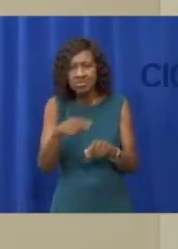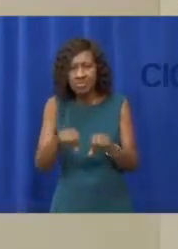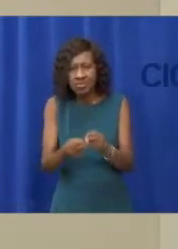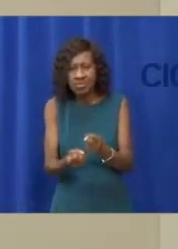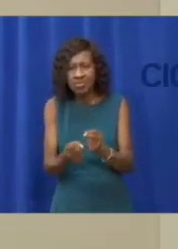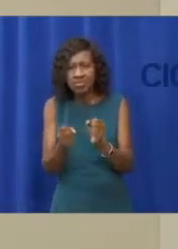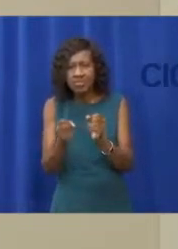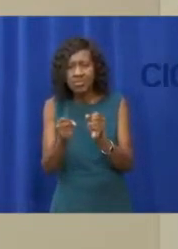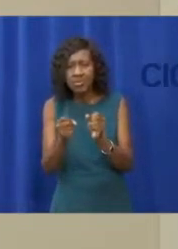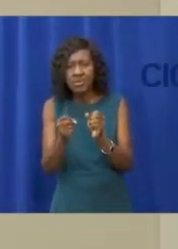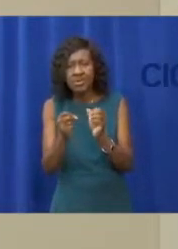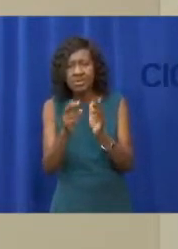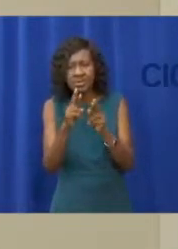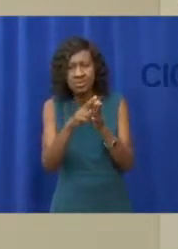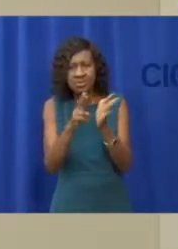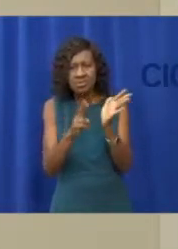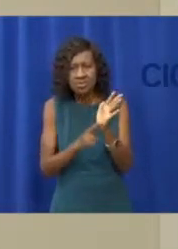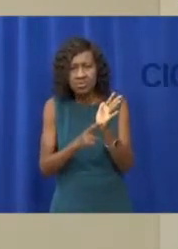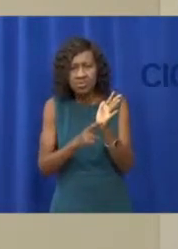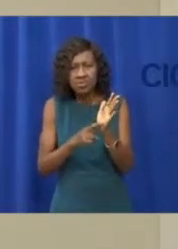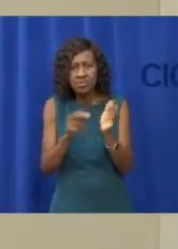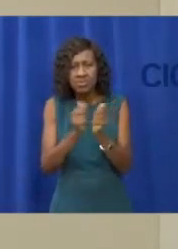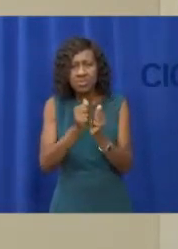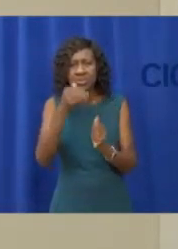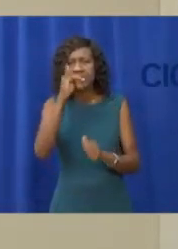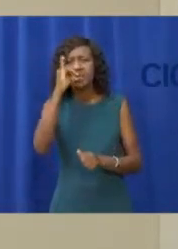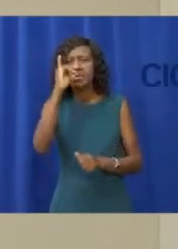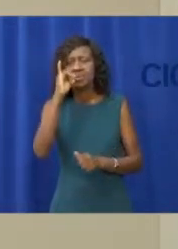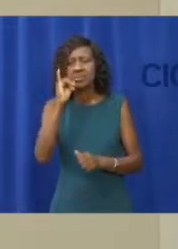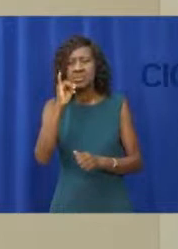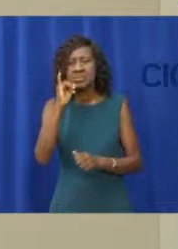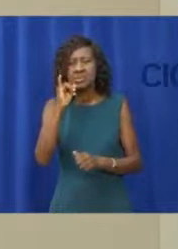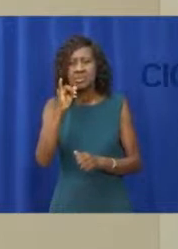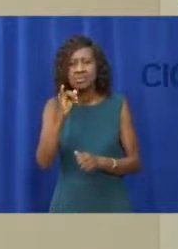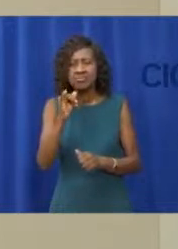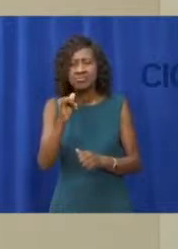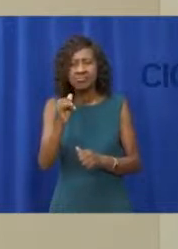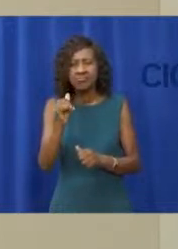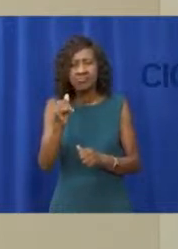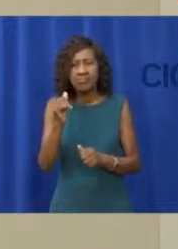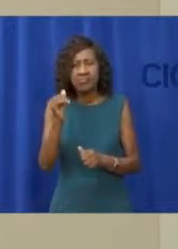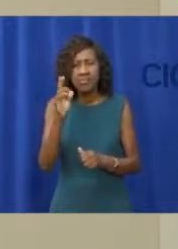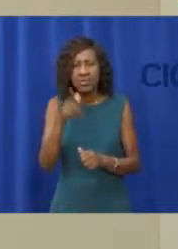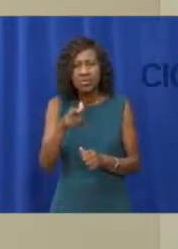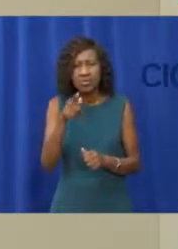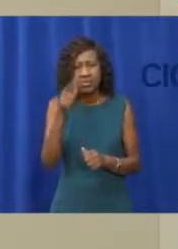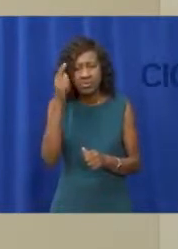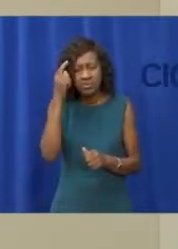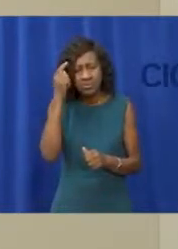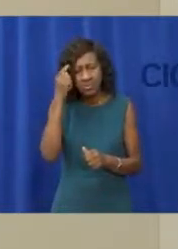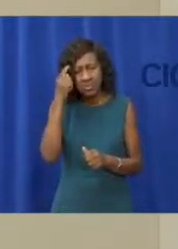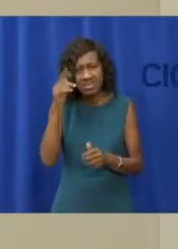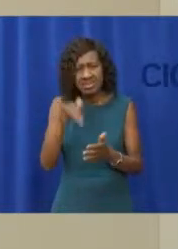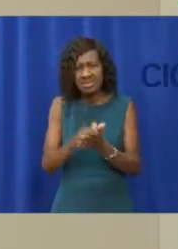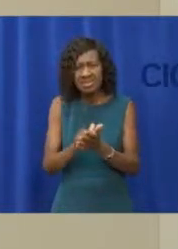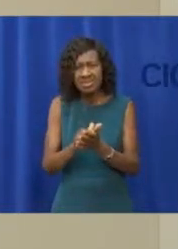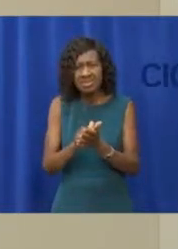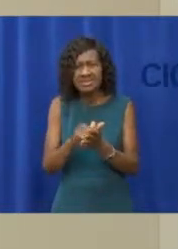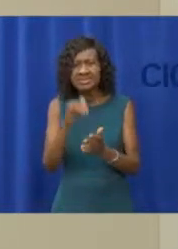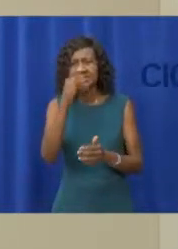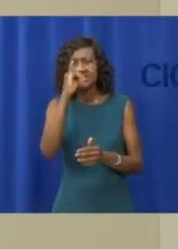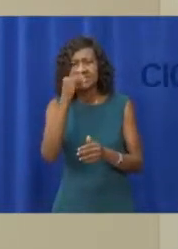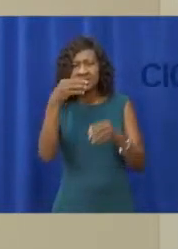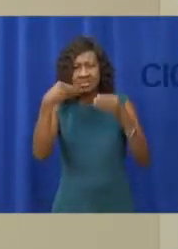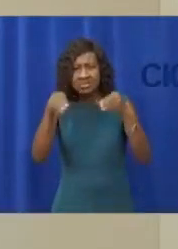involving alcohol consumption, would it be maybe part of your thinking to recommend that liquor stores be closed